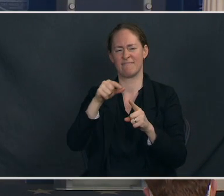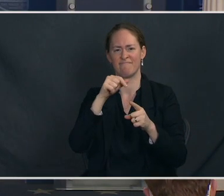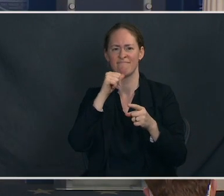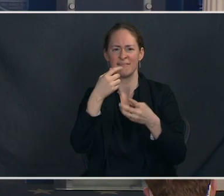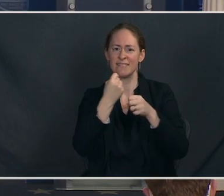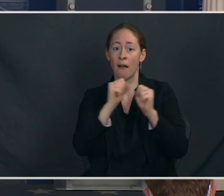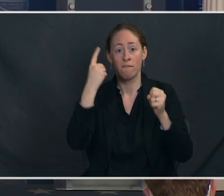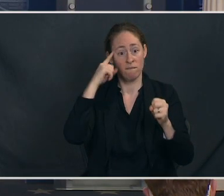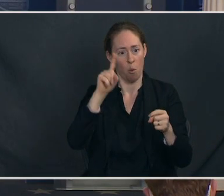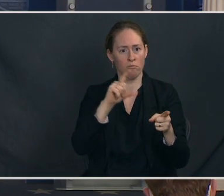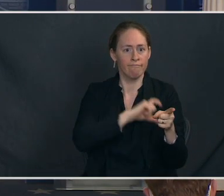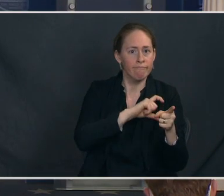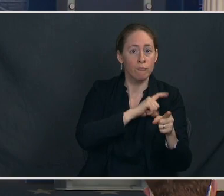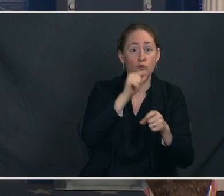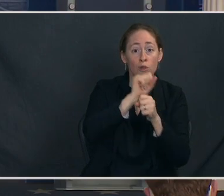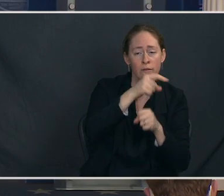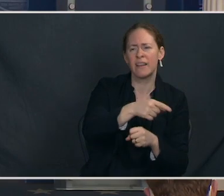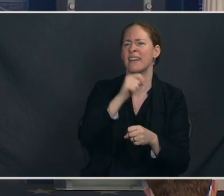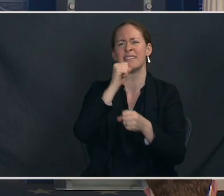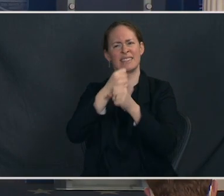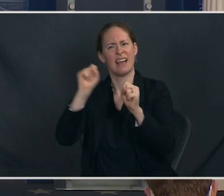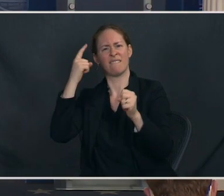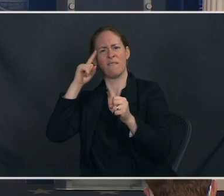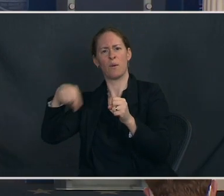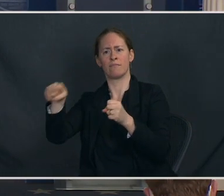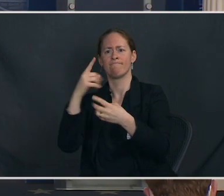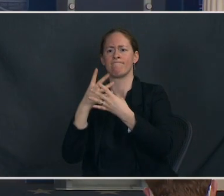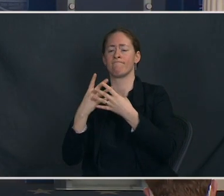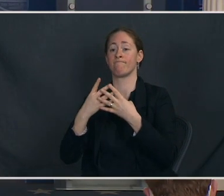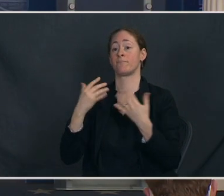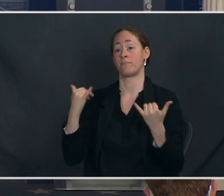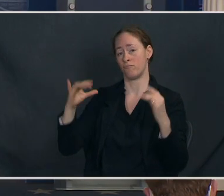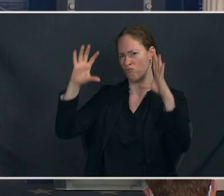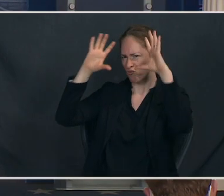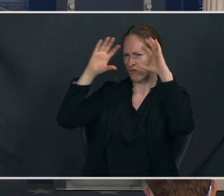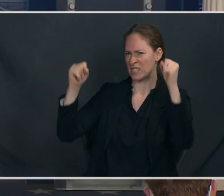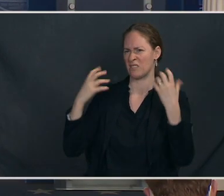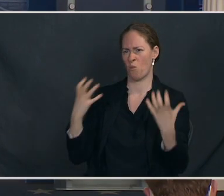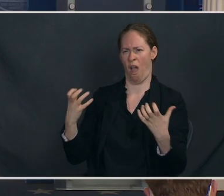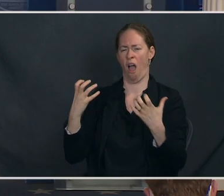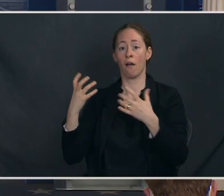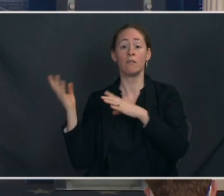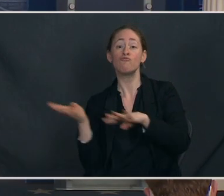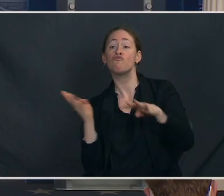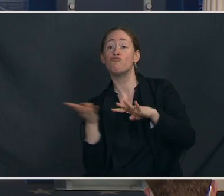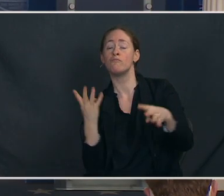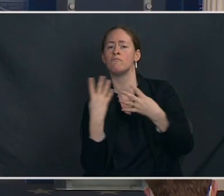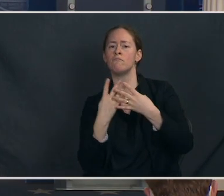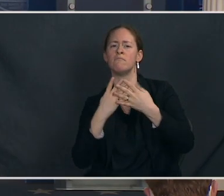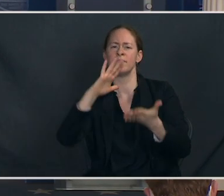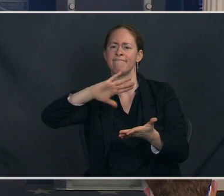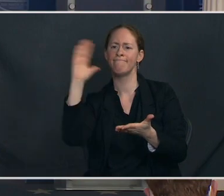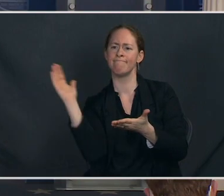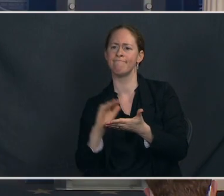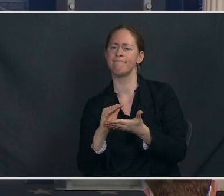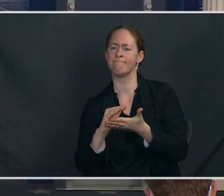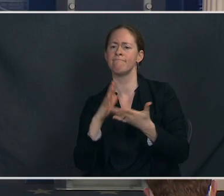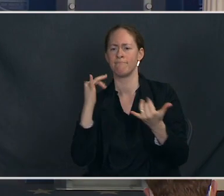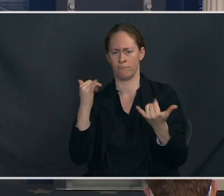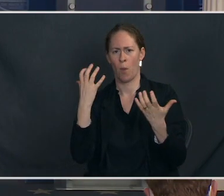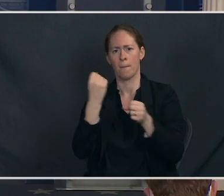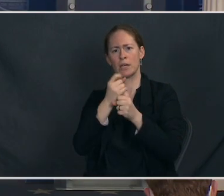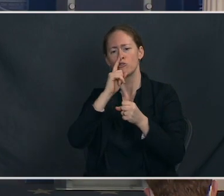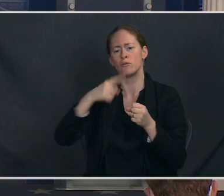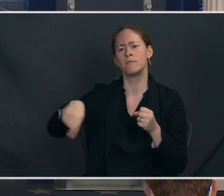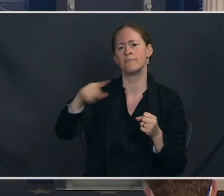is committed to reducing mass incarceration while making our communities safer. That starts with ending the federal